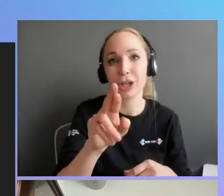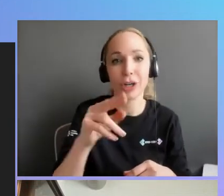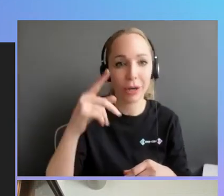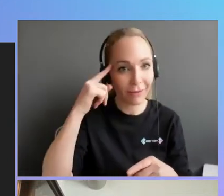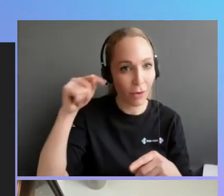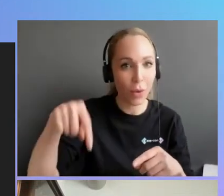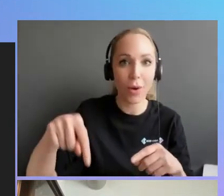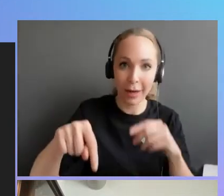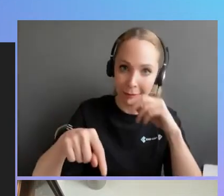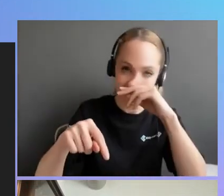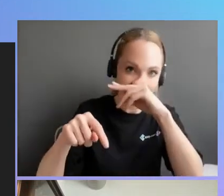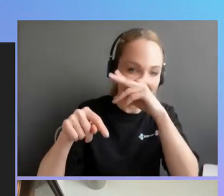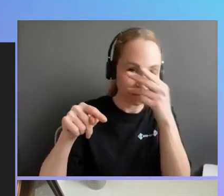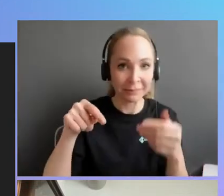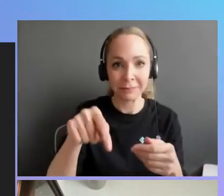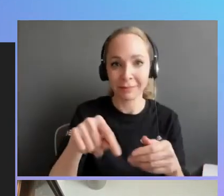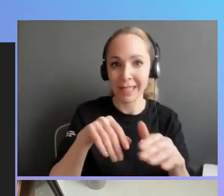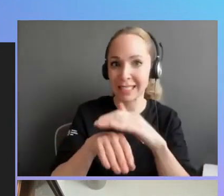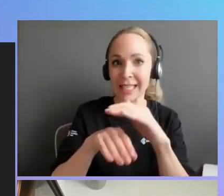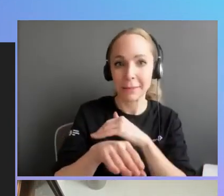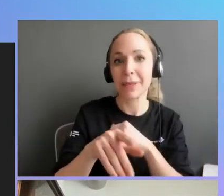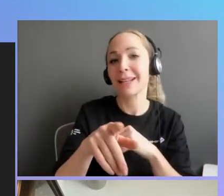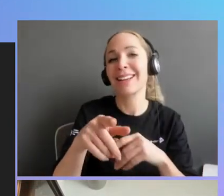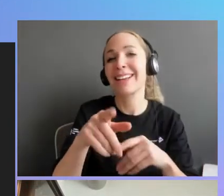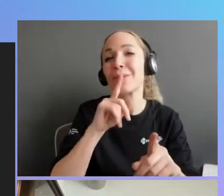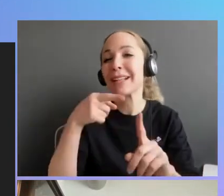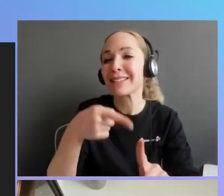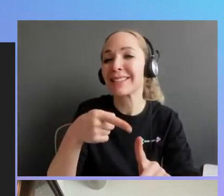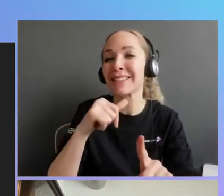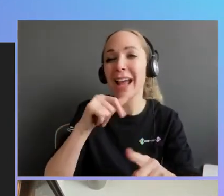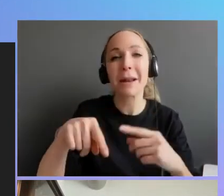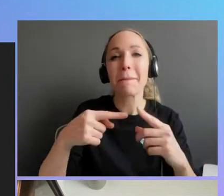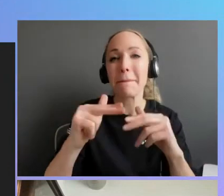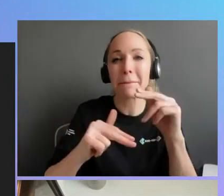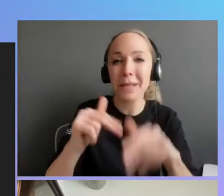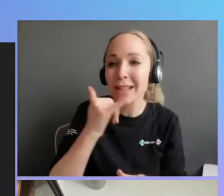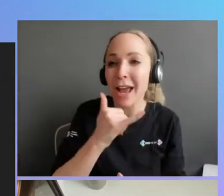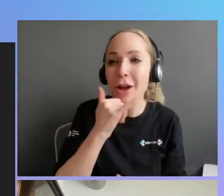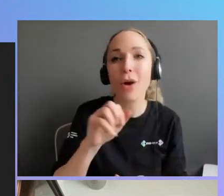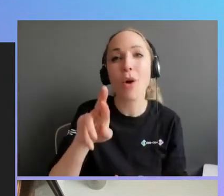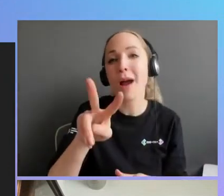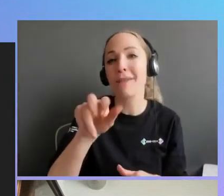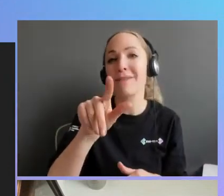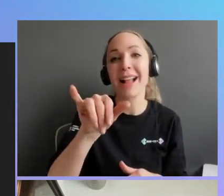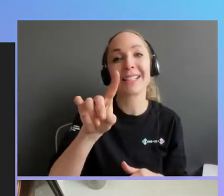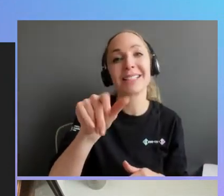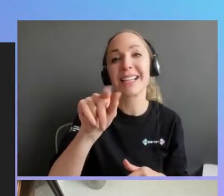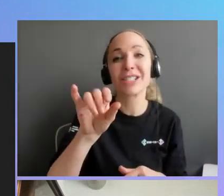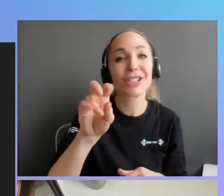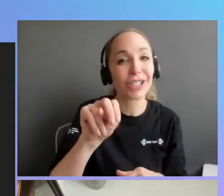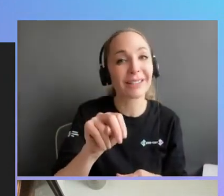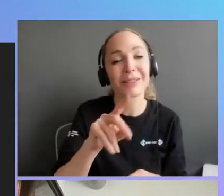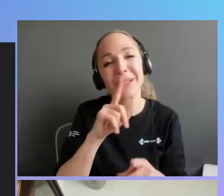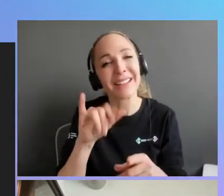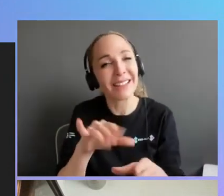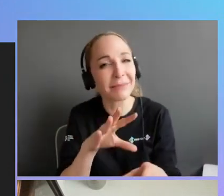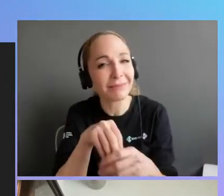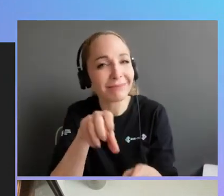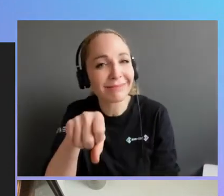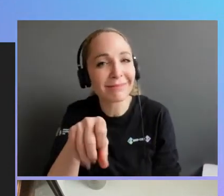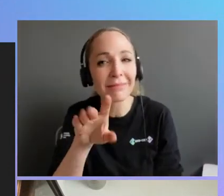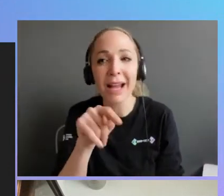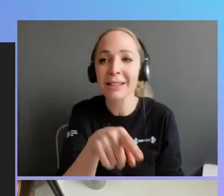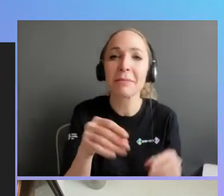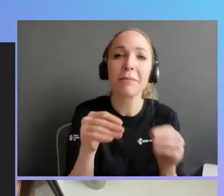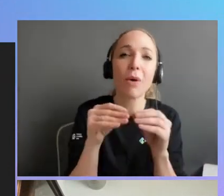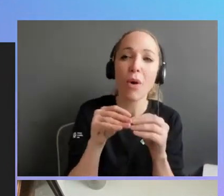has an emphasis on accessibility. So it's not about build errors or, necessarily valid HTML, although that does come into play. It's more about